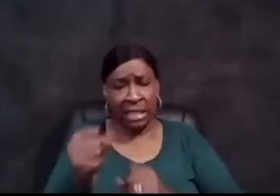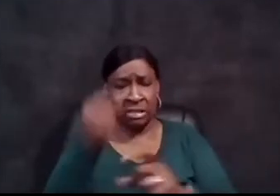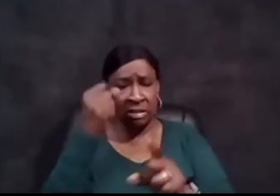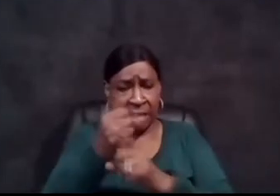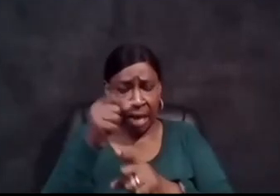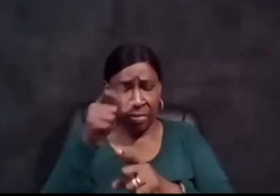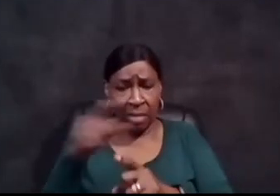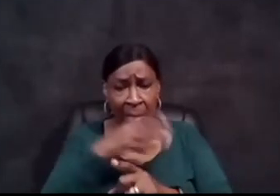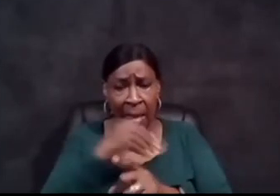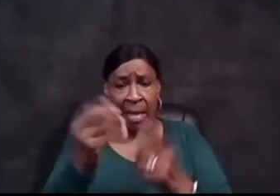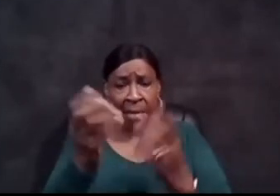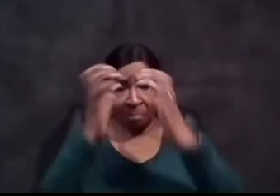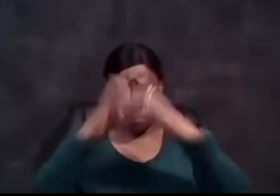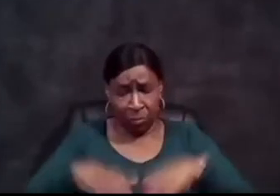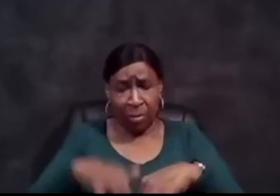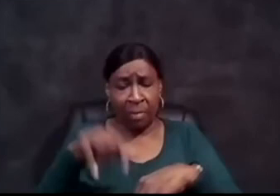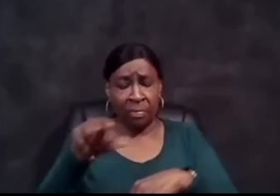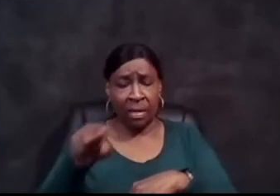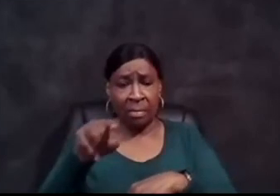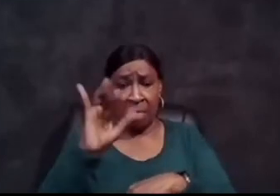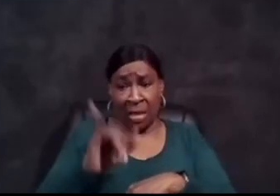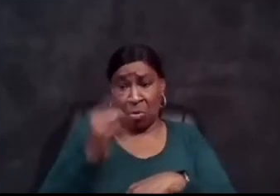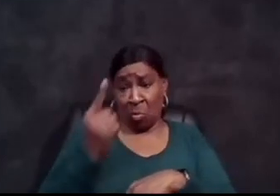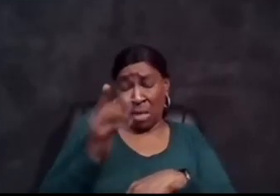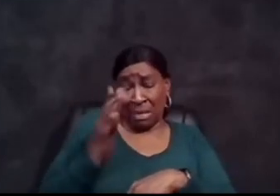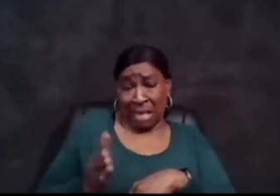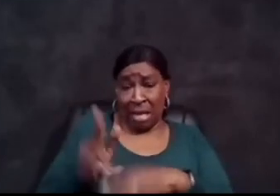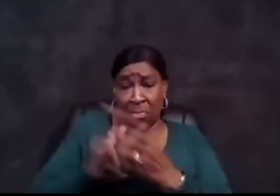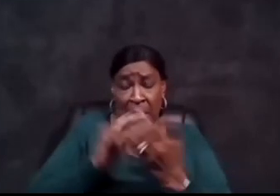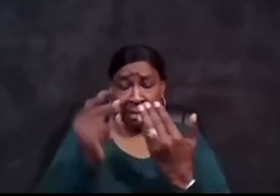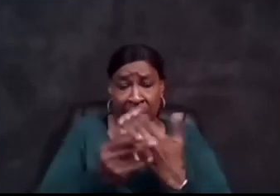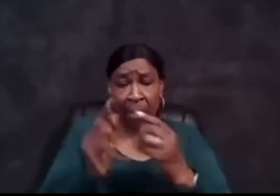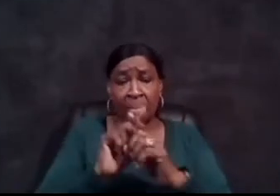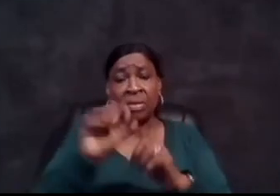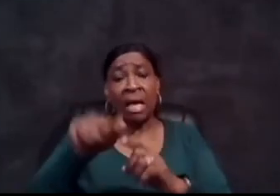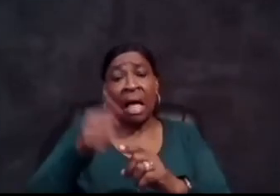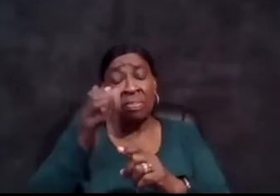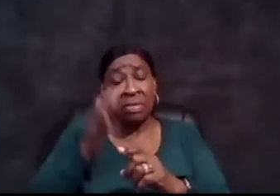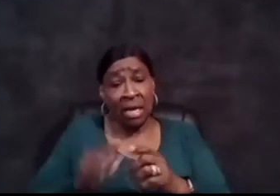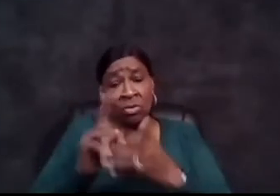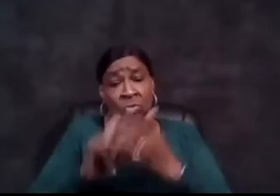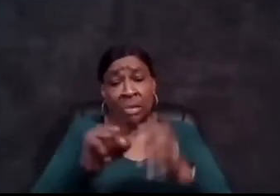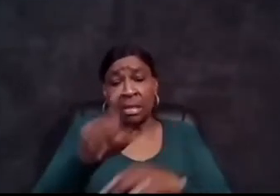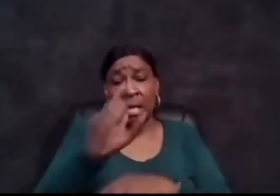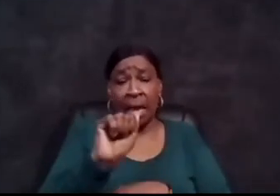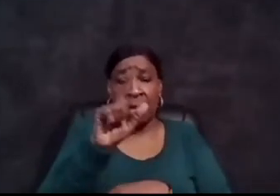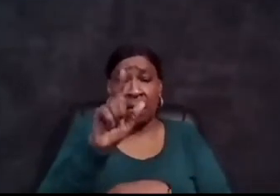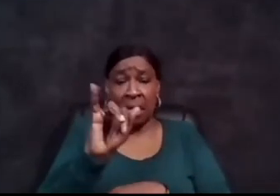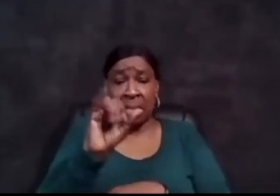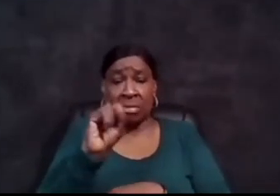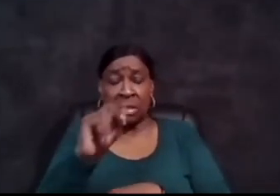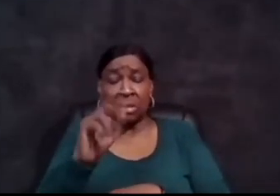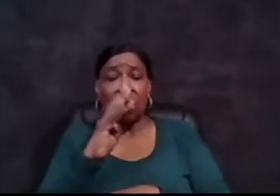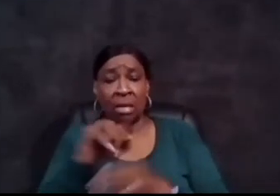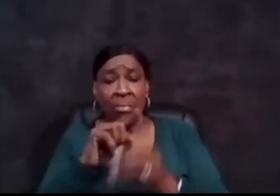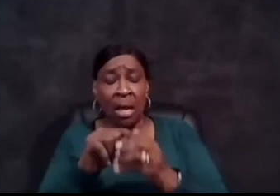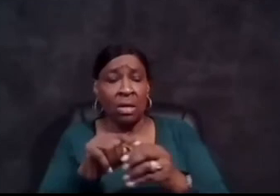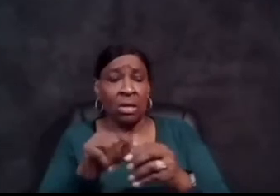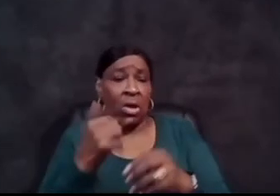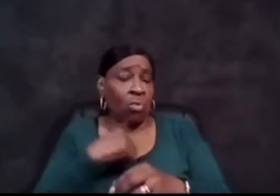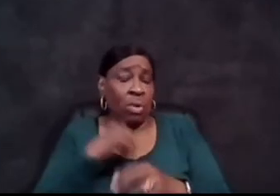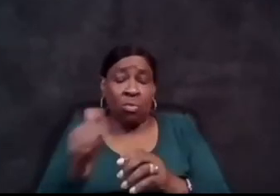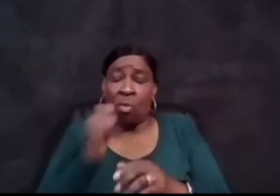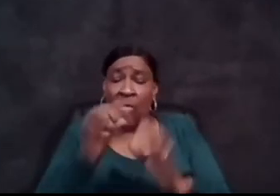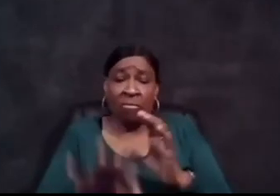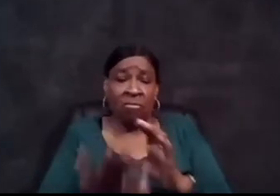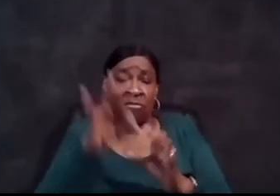think that's like one side of the project. But the other side is what Alison is kind of talking about, and looking to where we're not going to find answers to